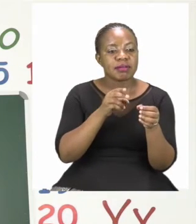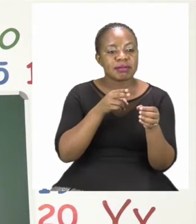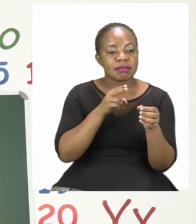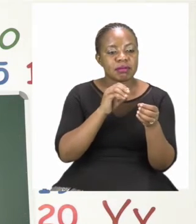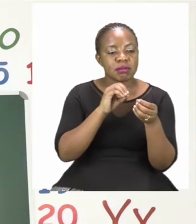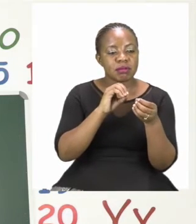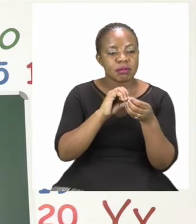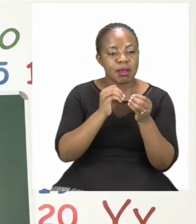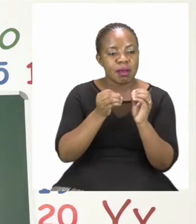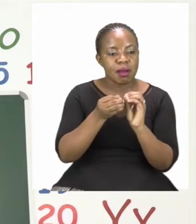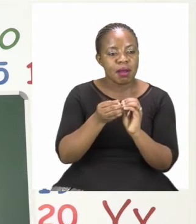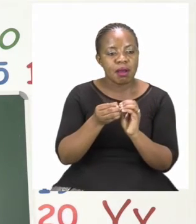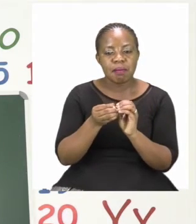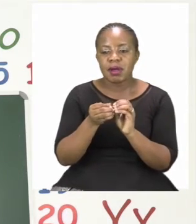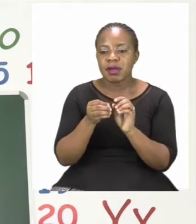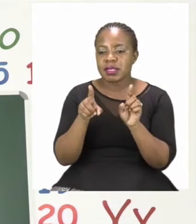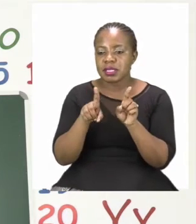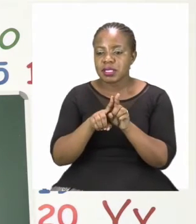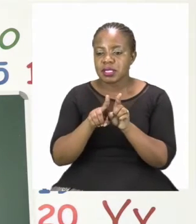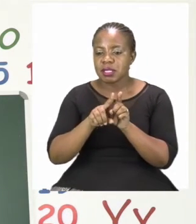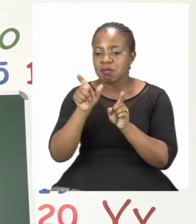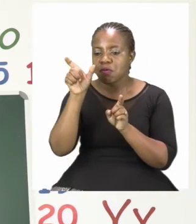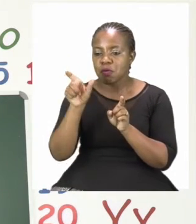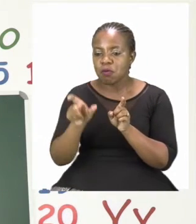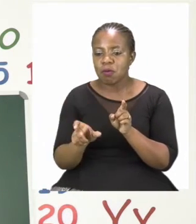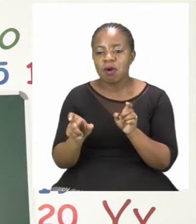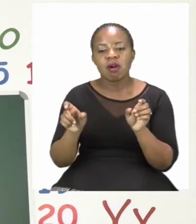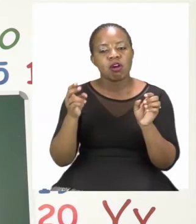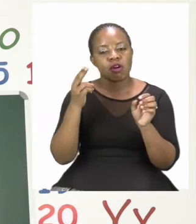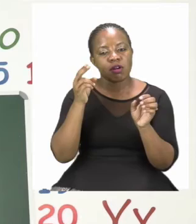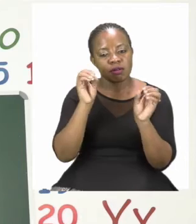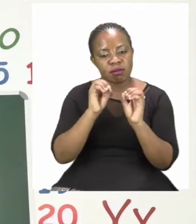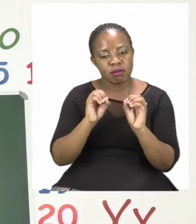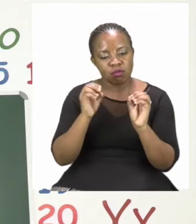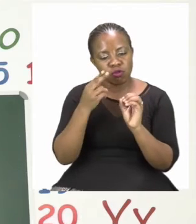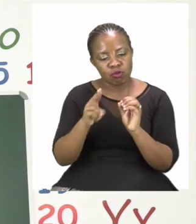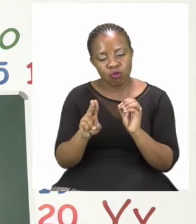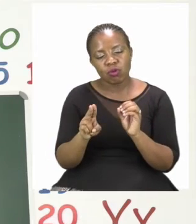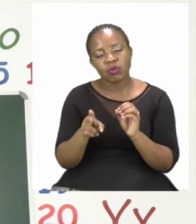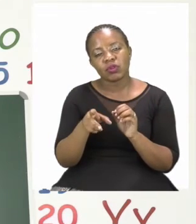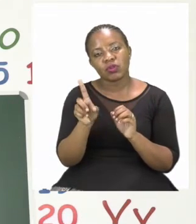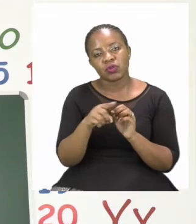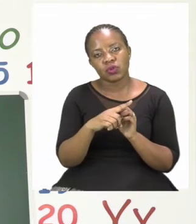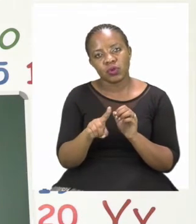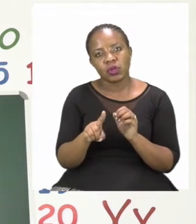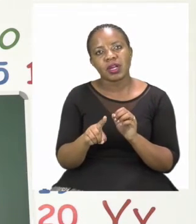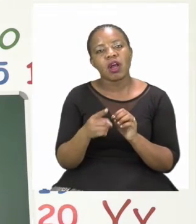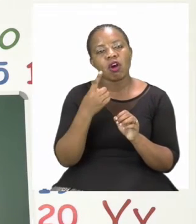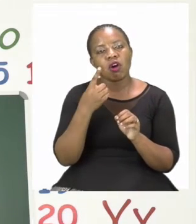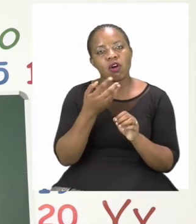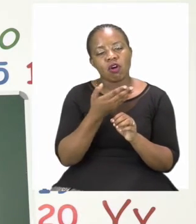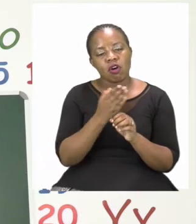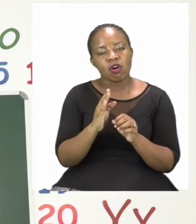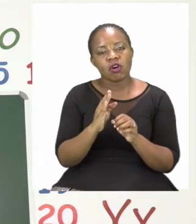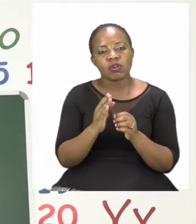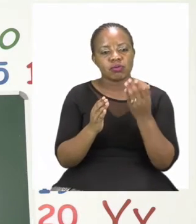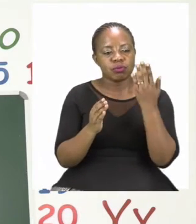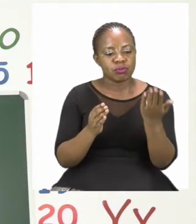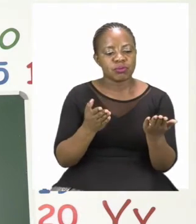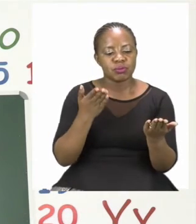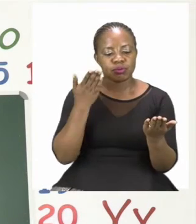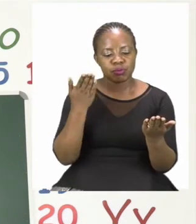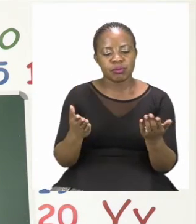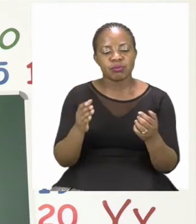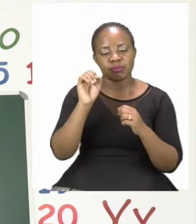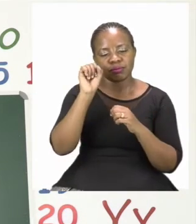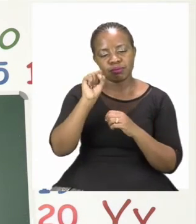is wrong and you have to start again and share equally. So that is how